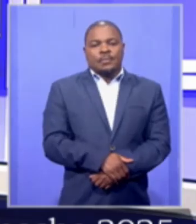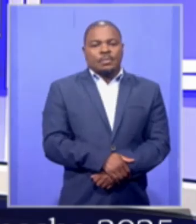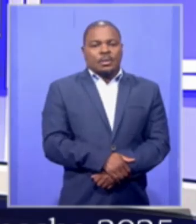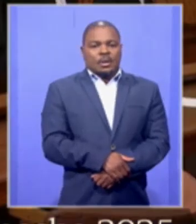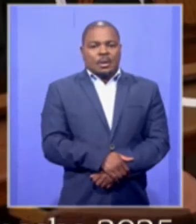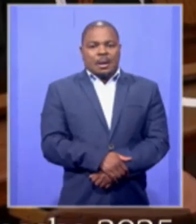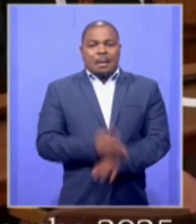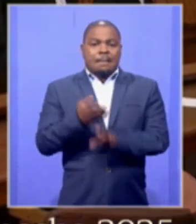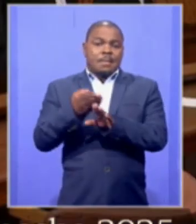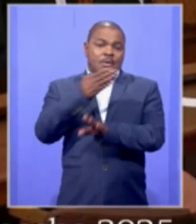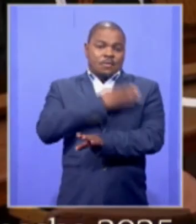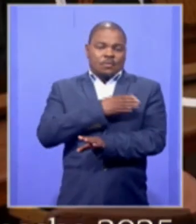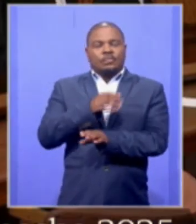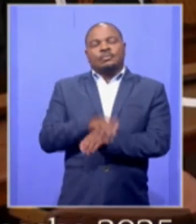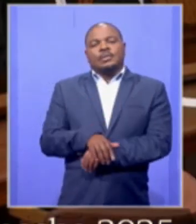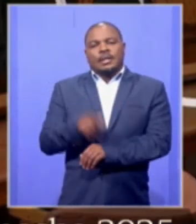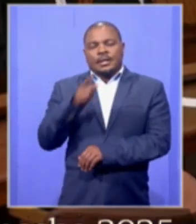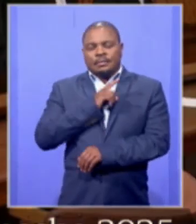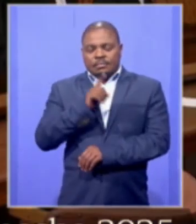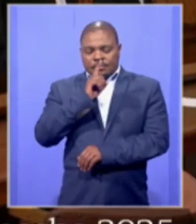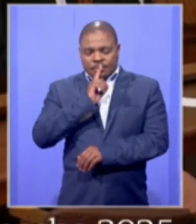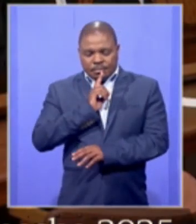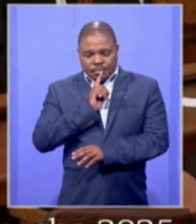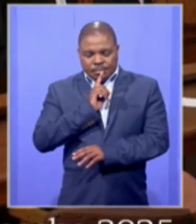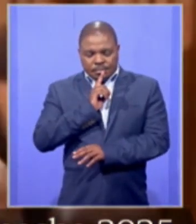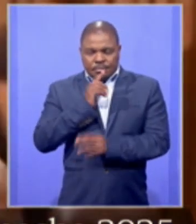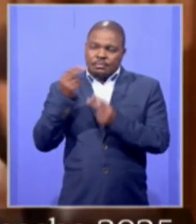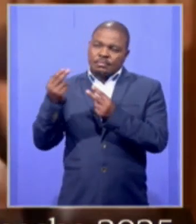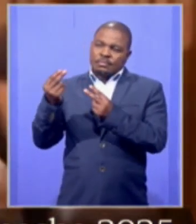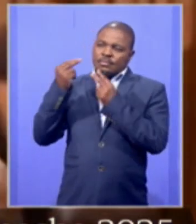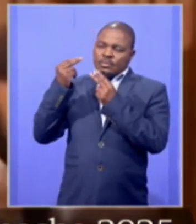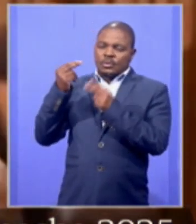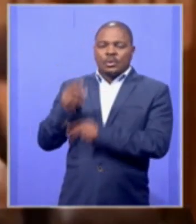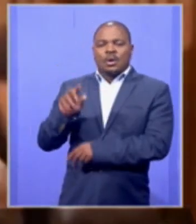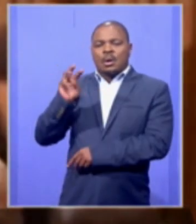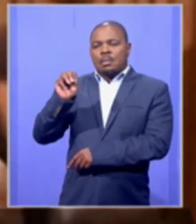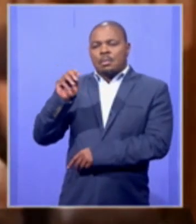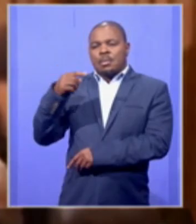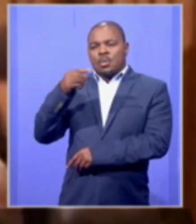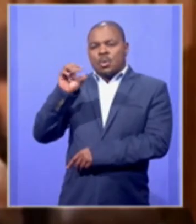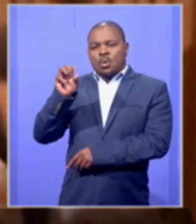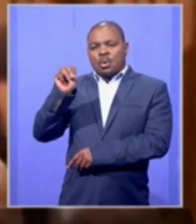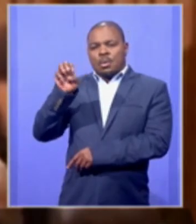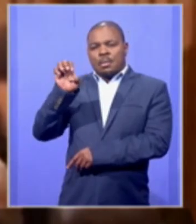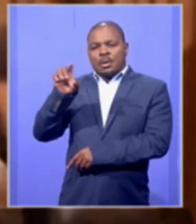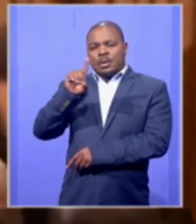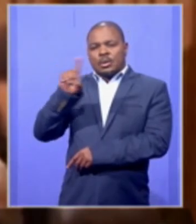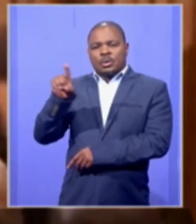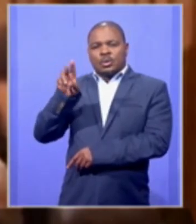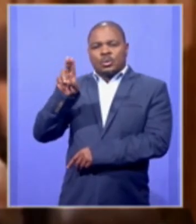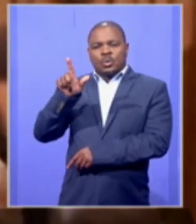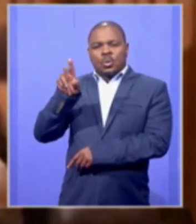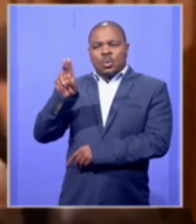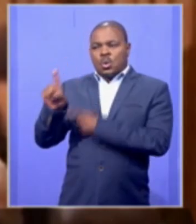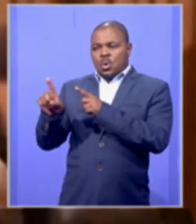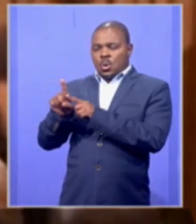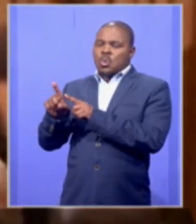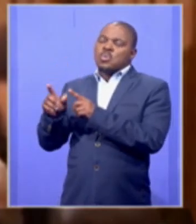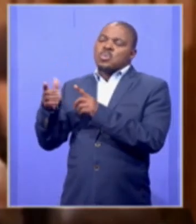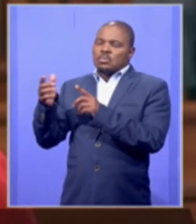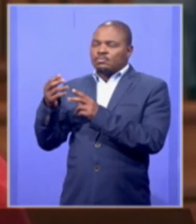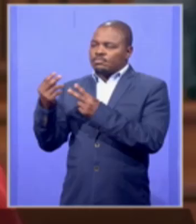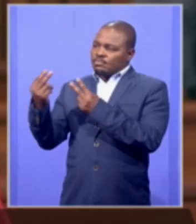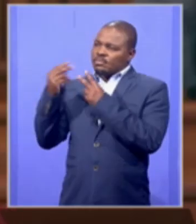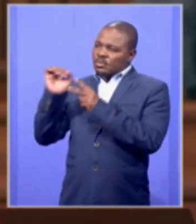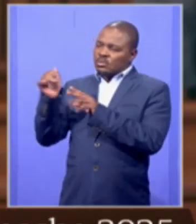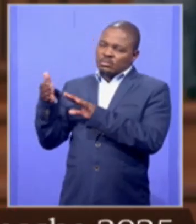Pele go ne ga tshwarwa motsotso wa tidimalo go gopola Thulane Mgomezulu e le moeledi yo o hulereng wa molatofatso wa ntlha e